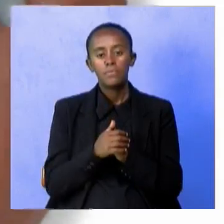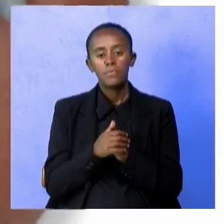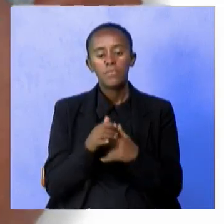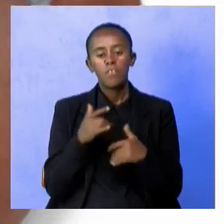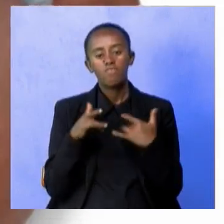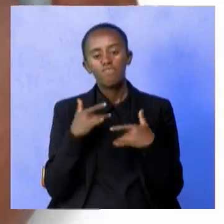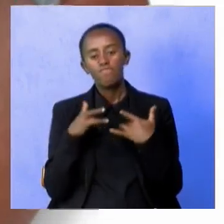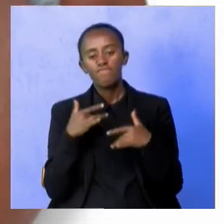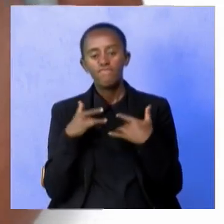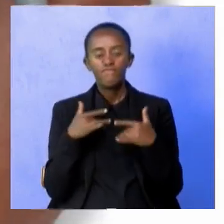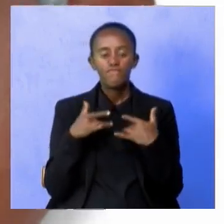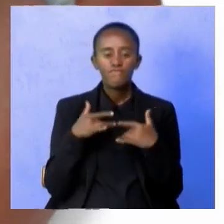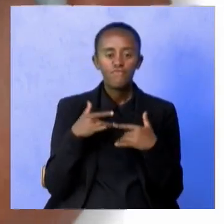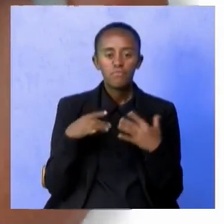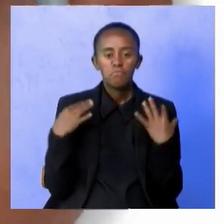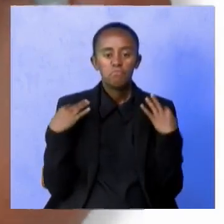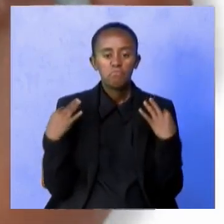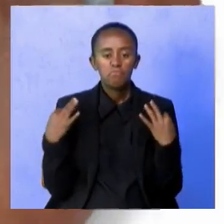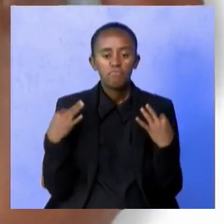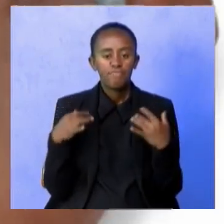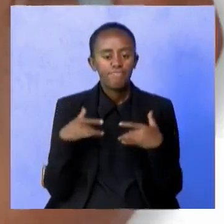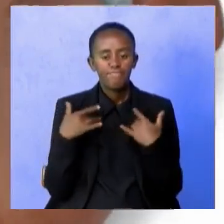feeling well.